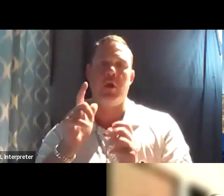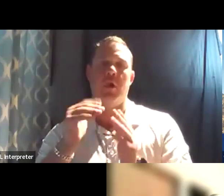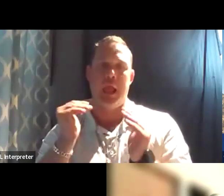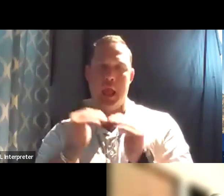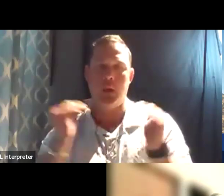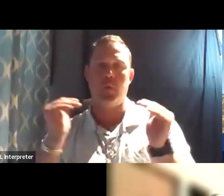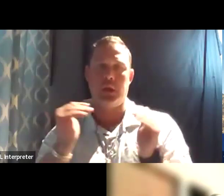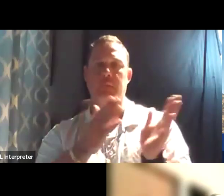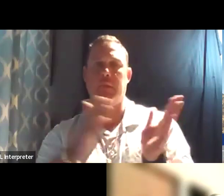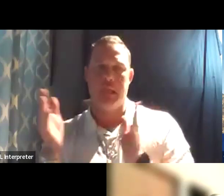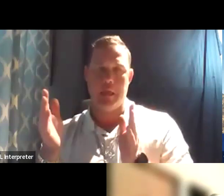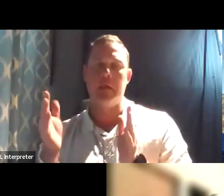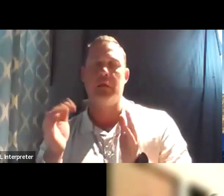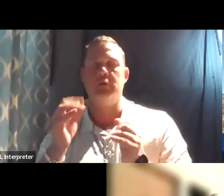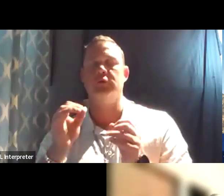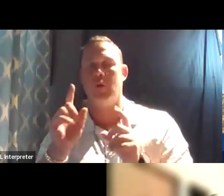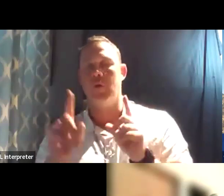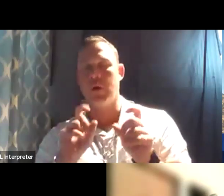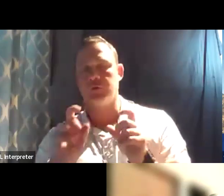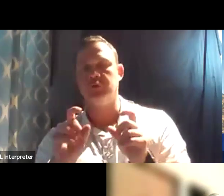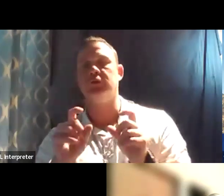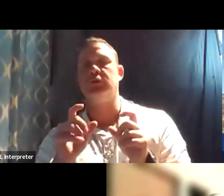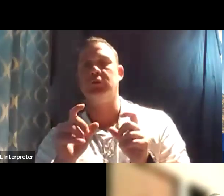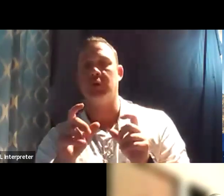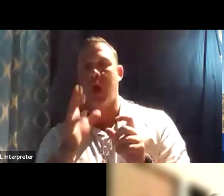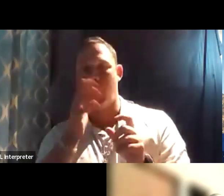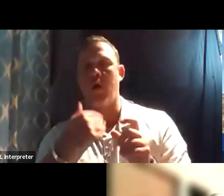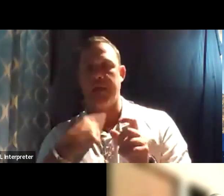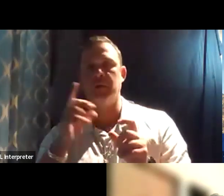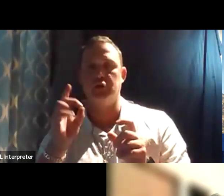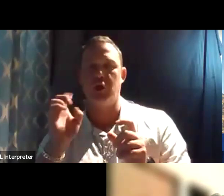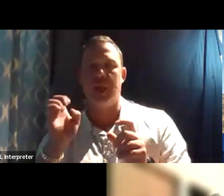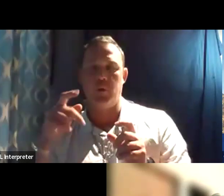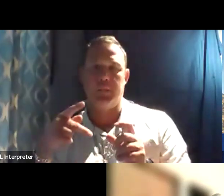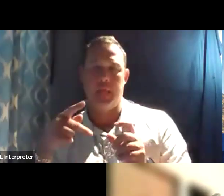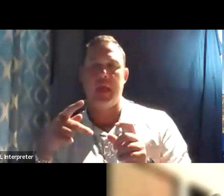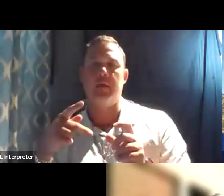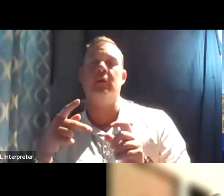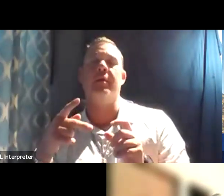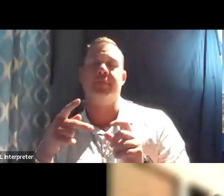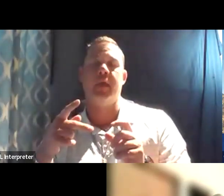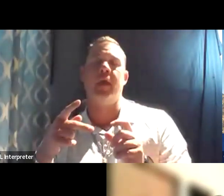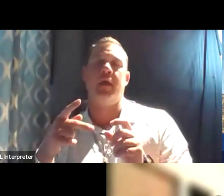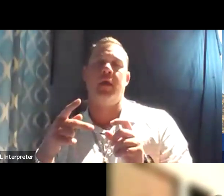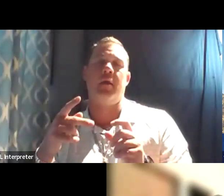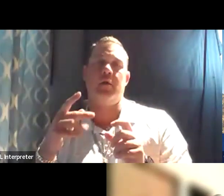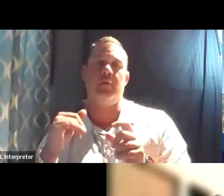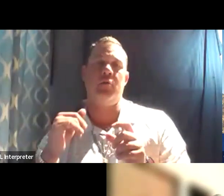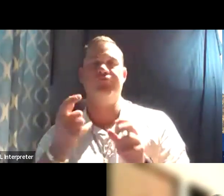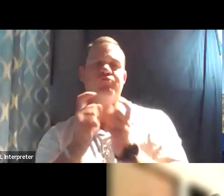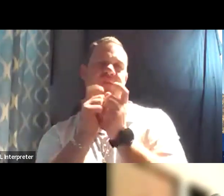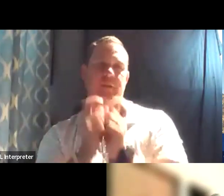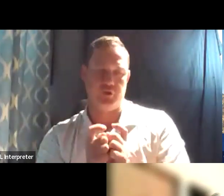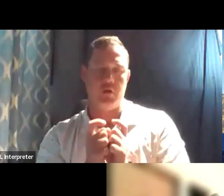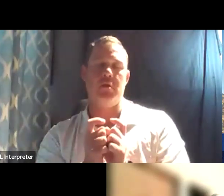basically. And so the question is, I'm going to have a digital equity plan that is a shadow of the state digital. It'll be a sub-regional digital